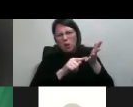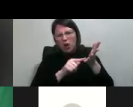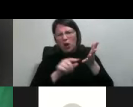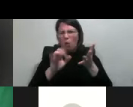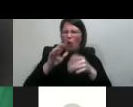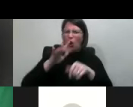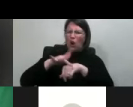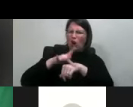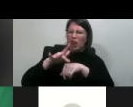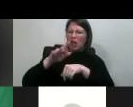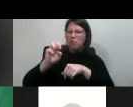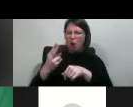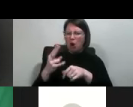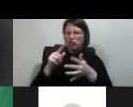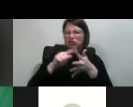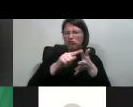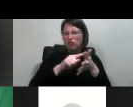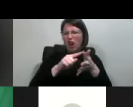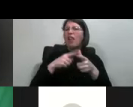effect on March 14th.